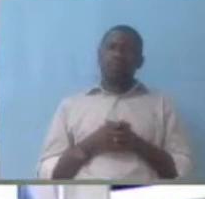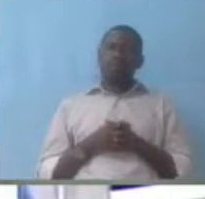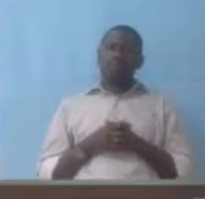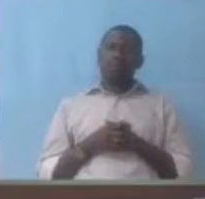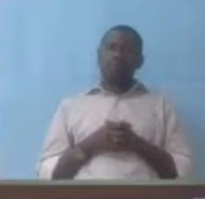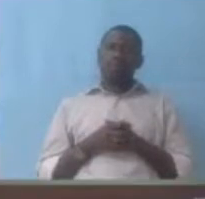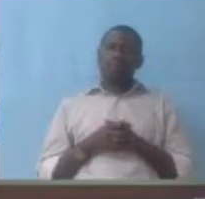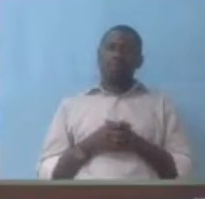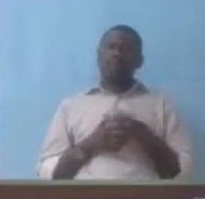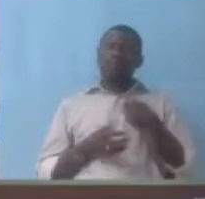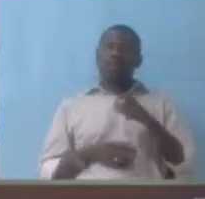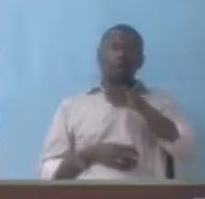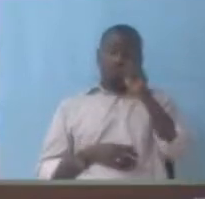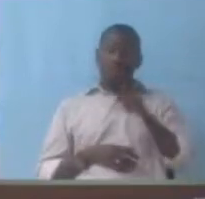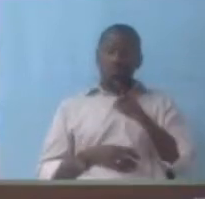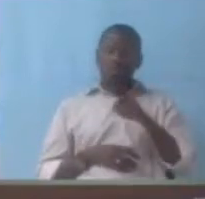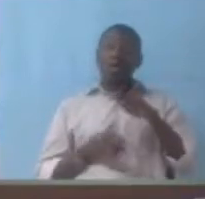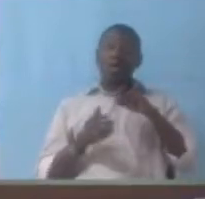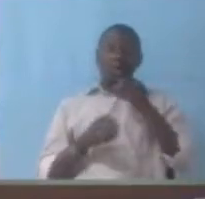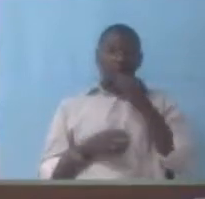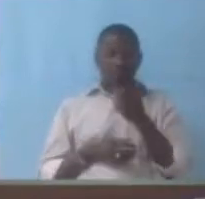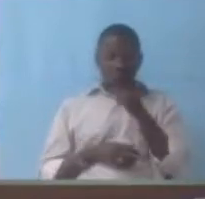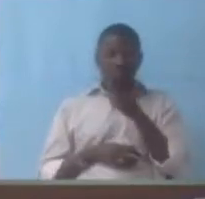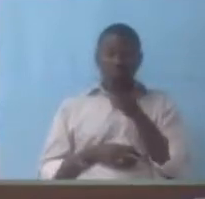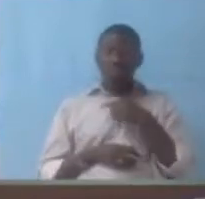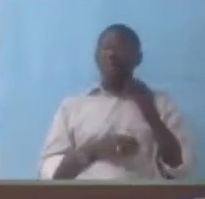my question was that you were assisting them.